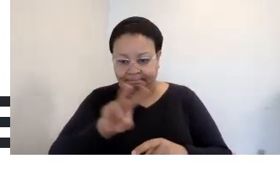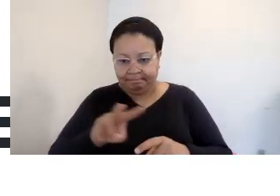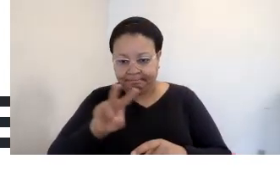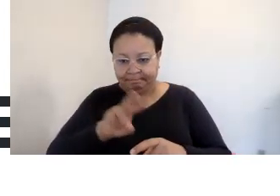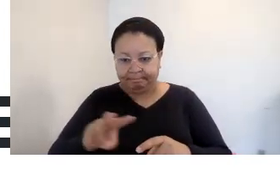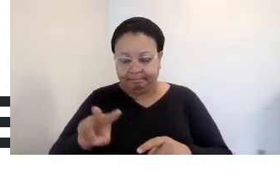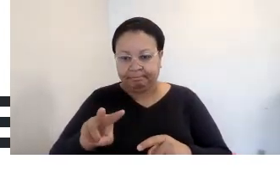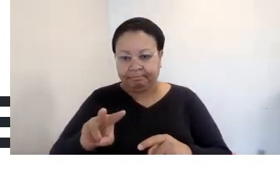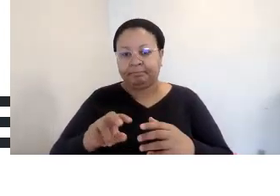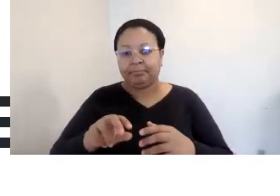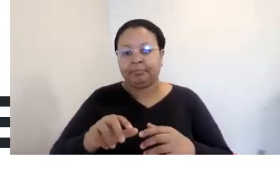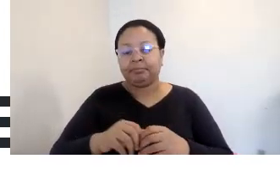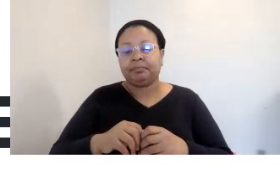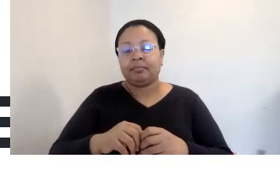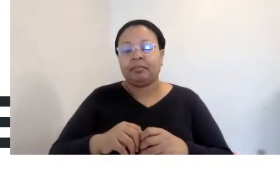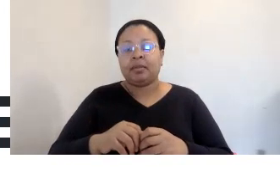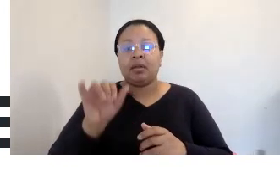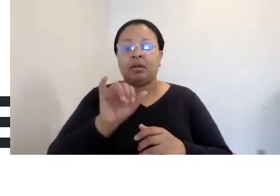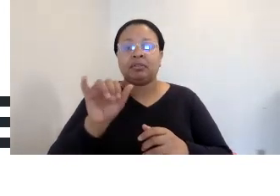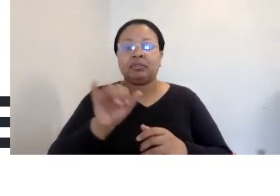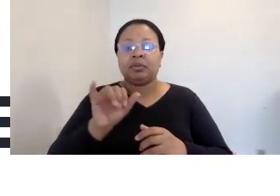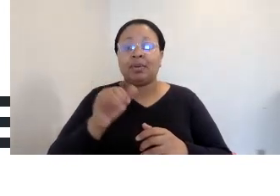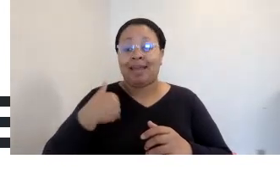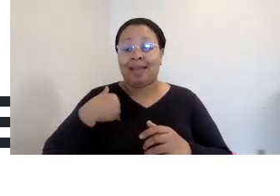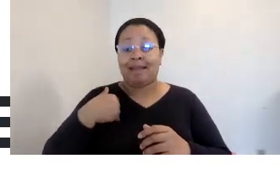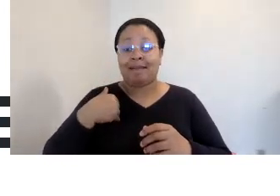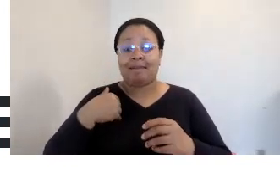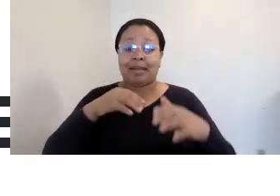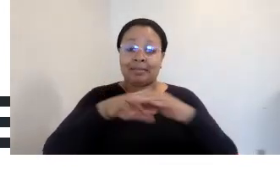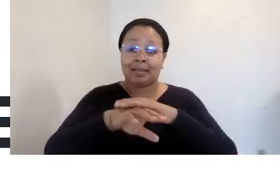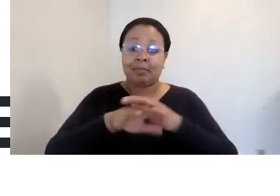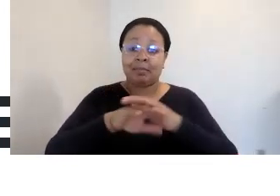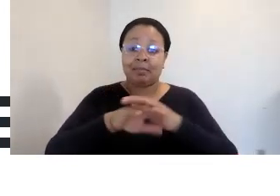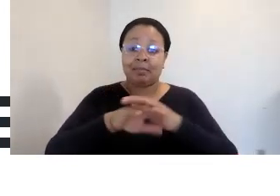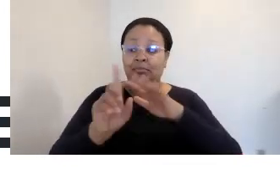an accessible evacuation plan in case something happens.